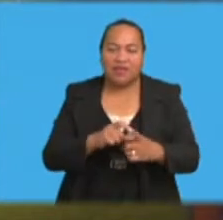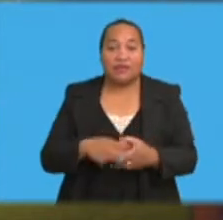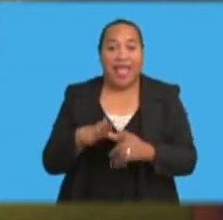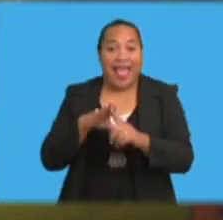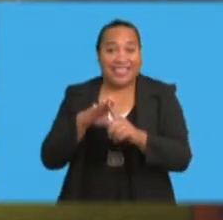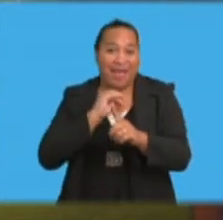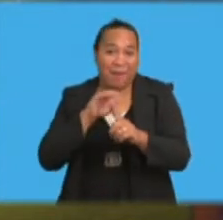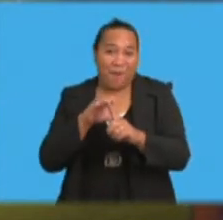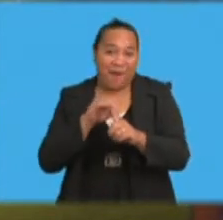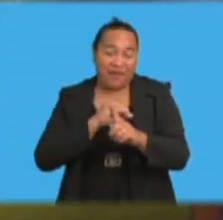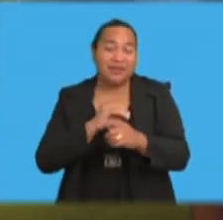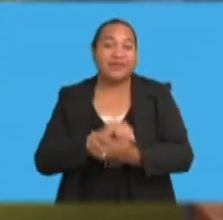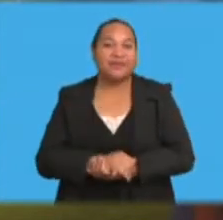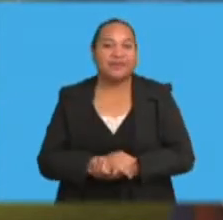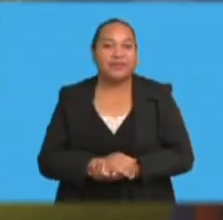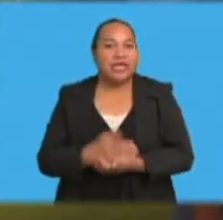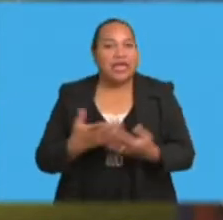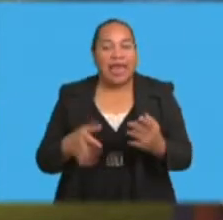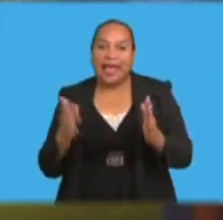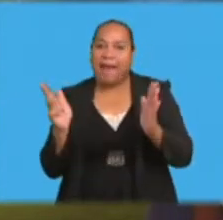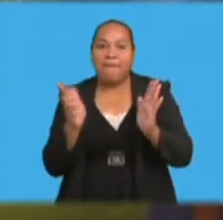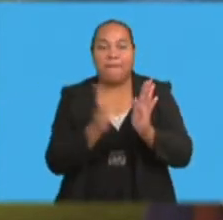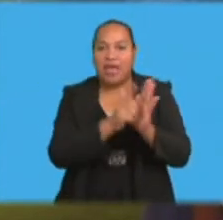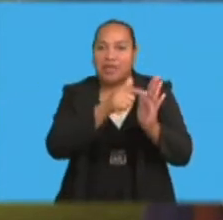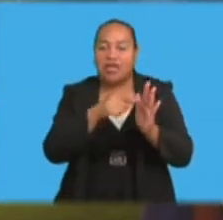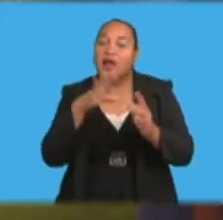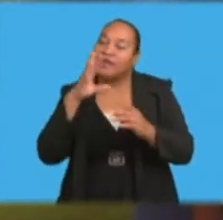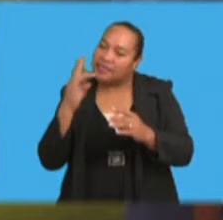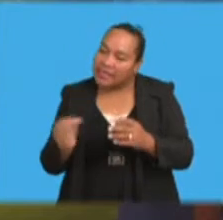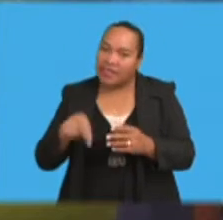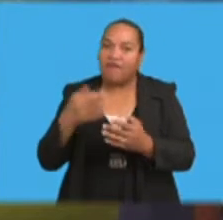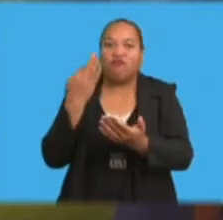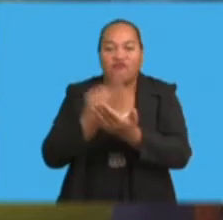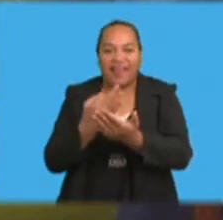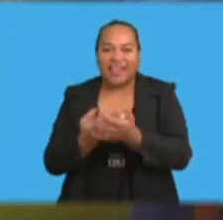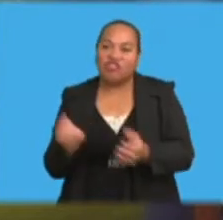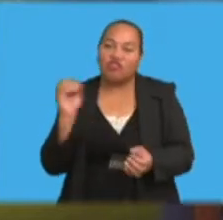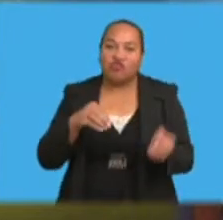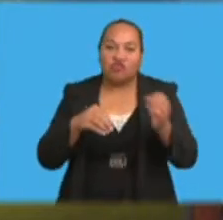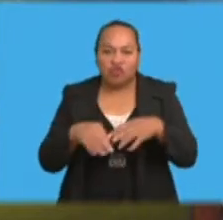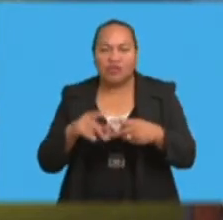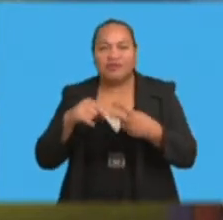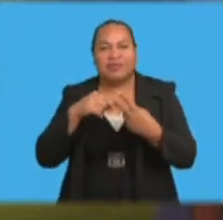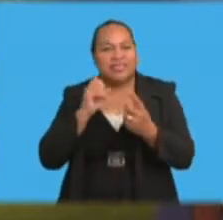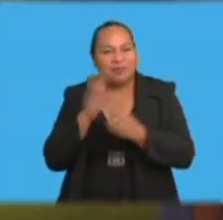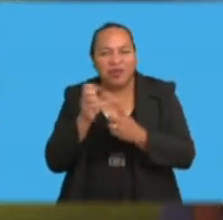Examples, Madam Speaker, include a mandate for financial inclusion, special lending facilities, and targeting